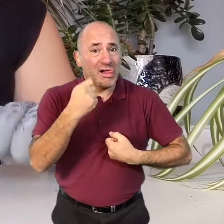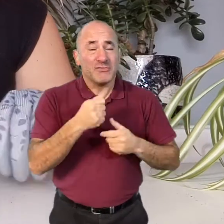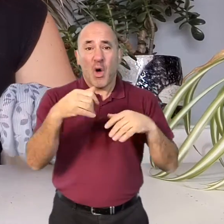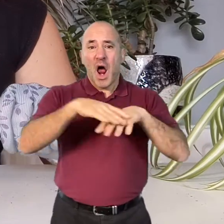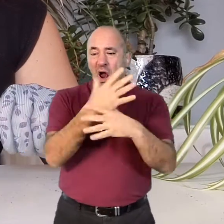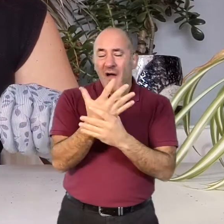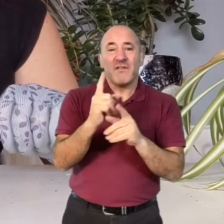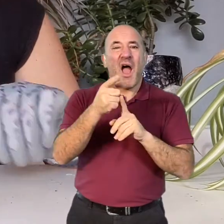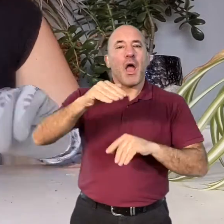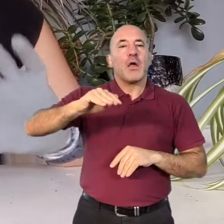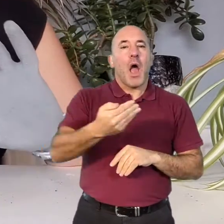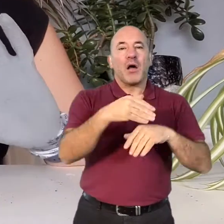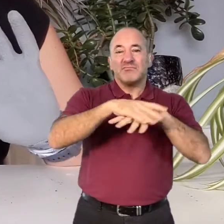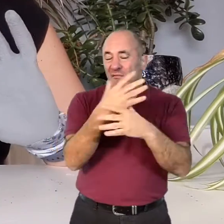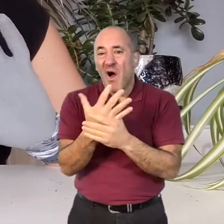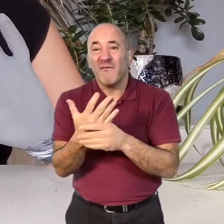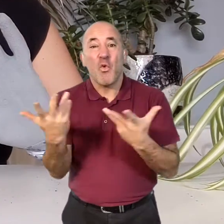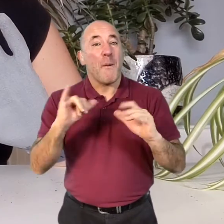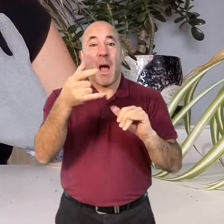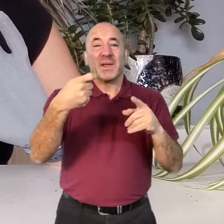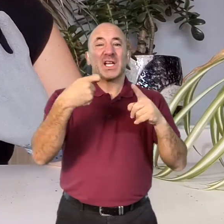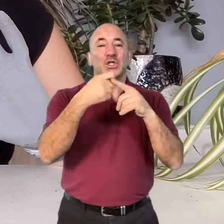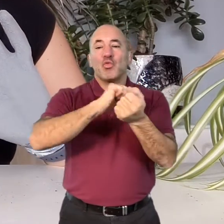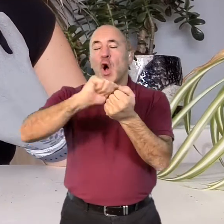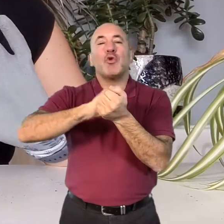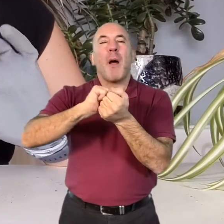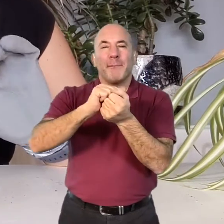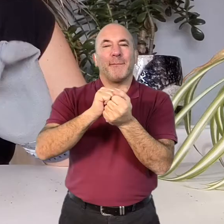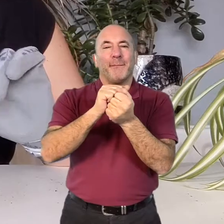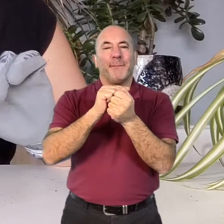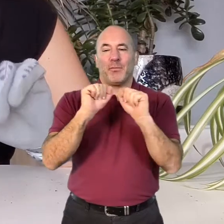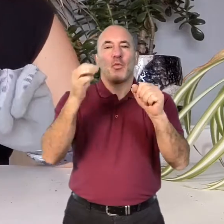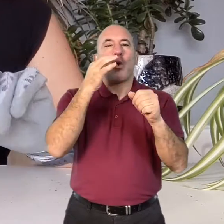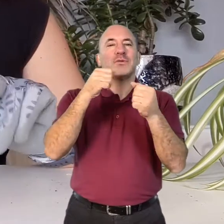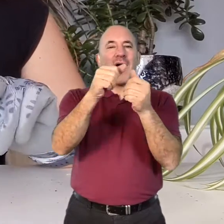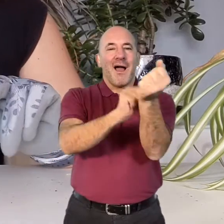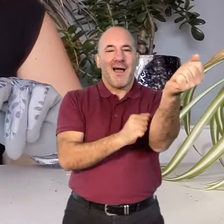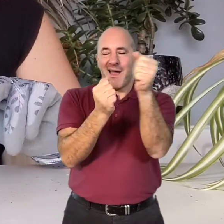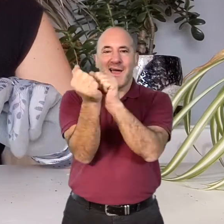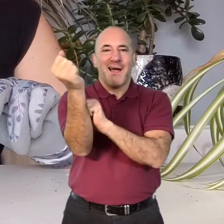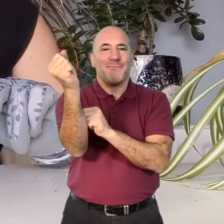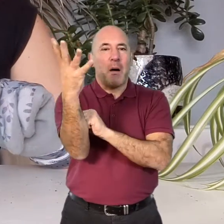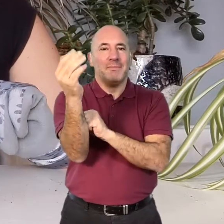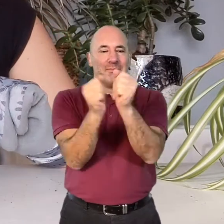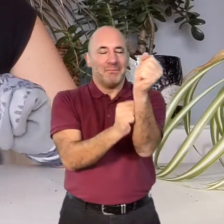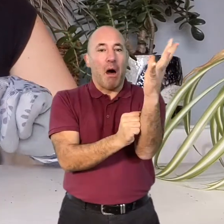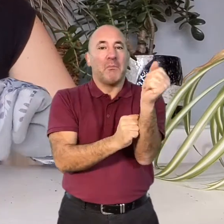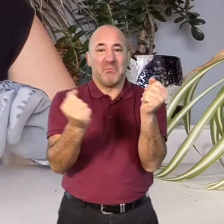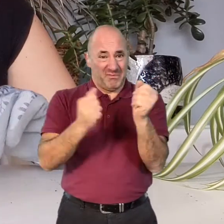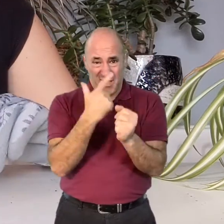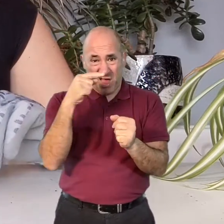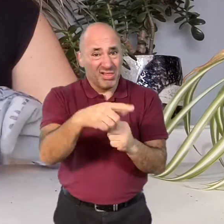ill, so if you have any gloves, like gardening gloves or even just like waterproof rubber gloves